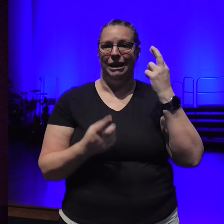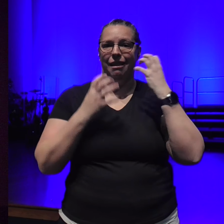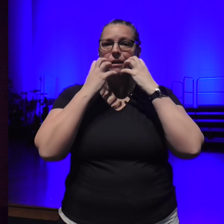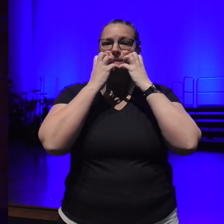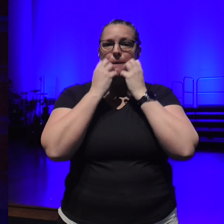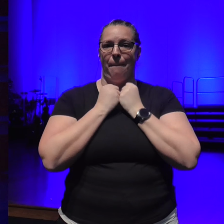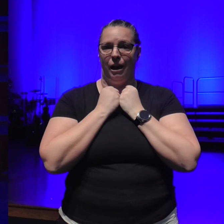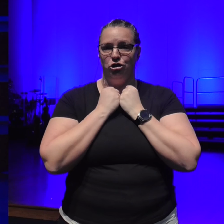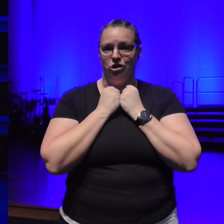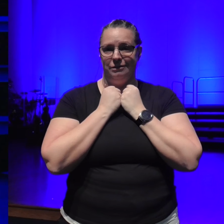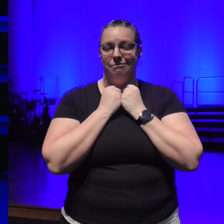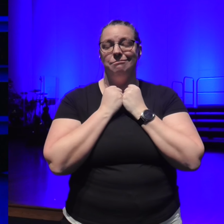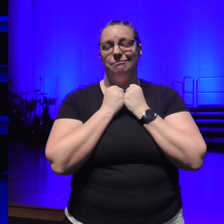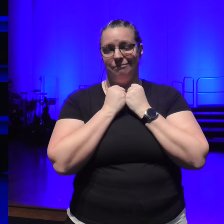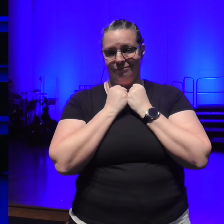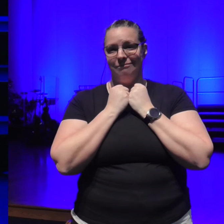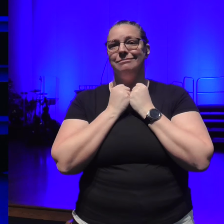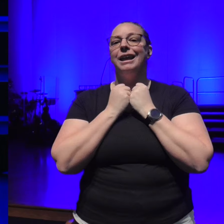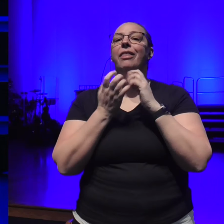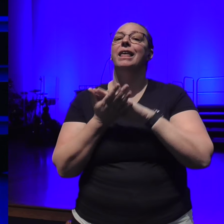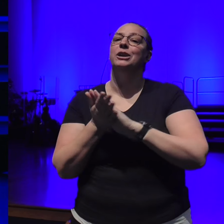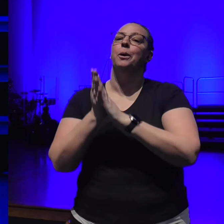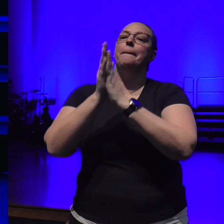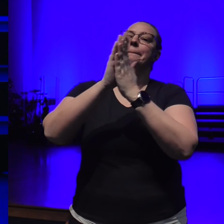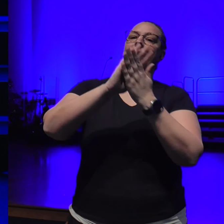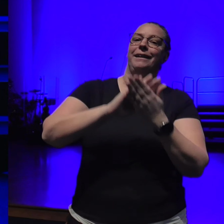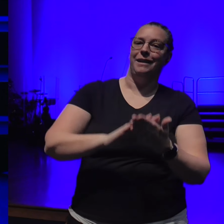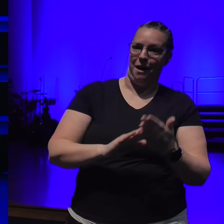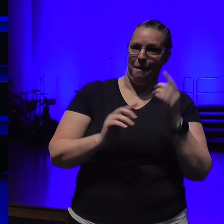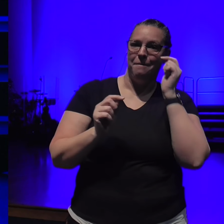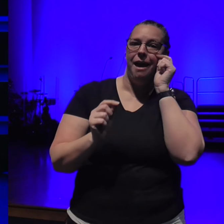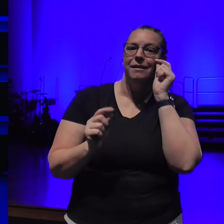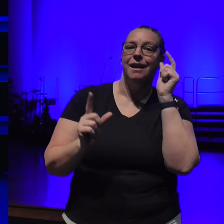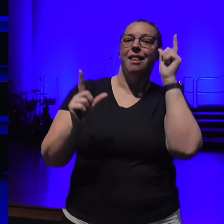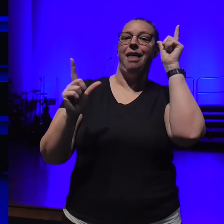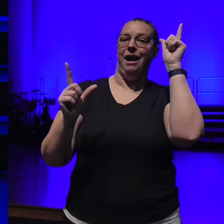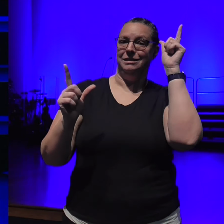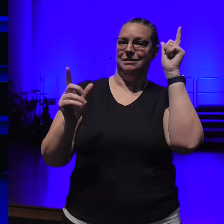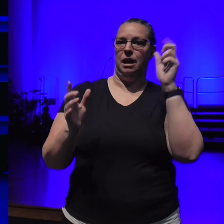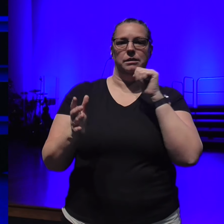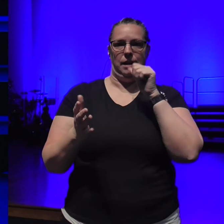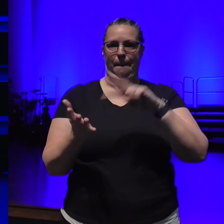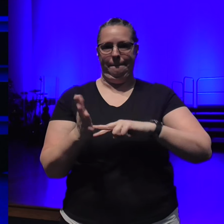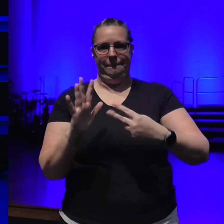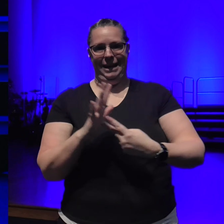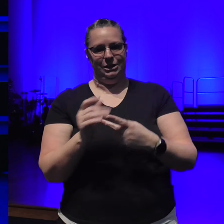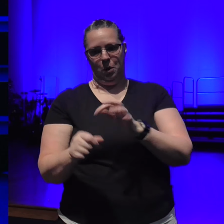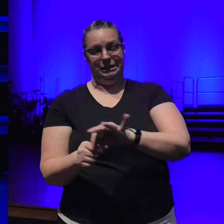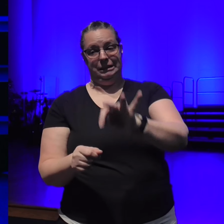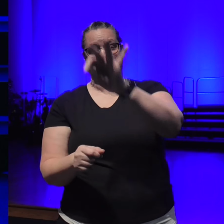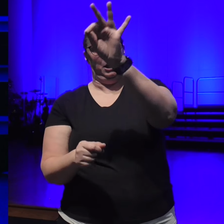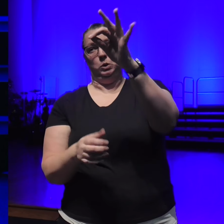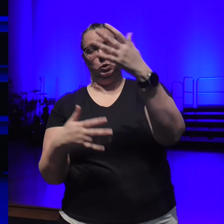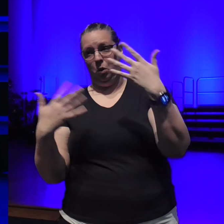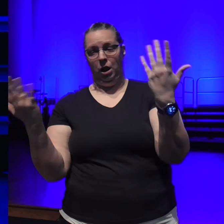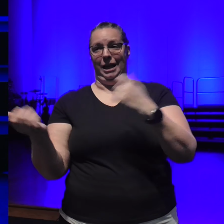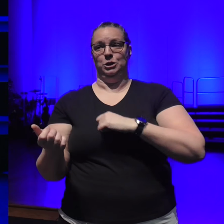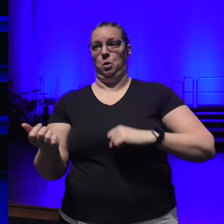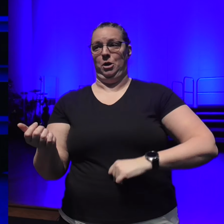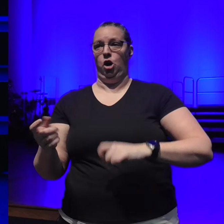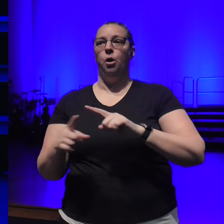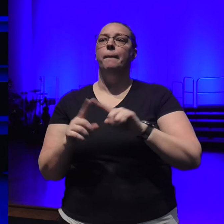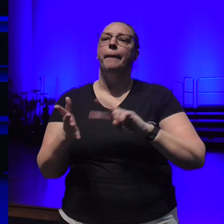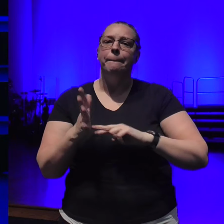compassion. It's then that we become enlightened, which the Buddha didn't mean to be some spiritual superhero, just means to be